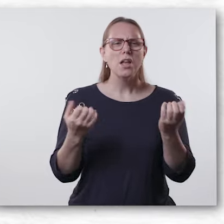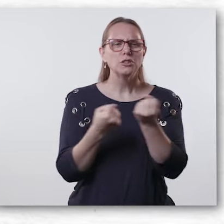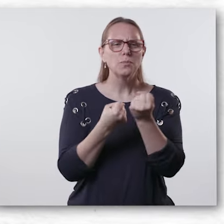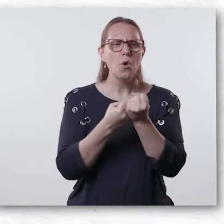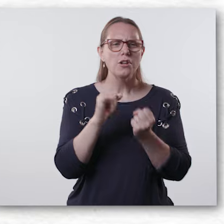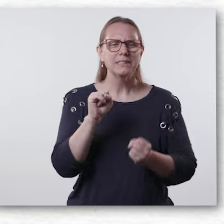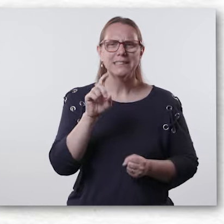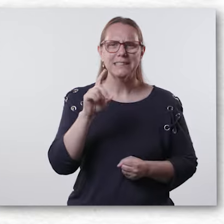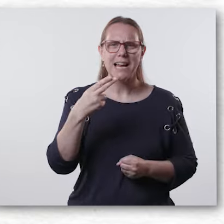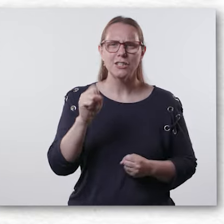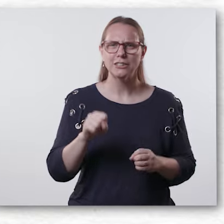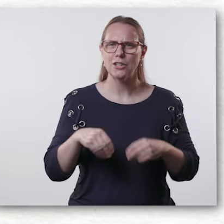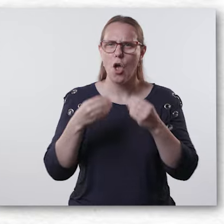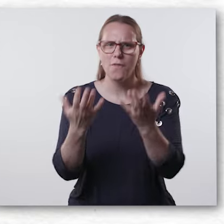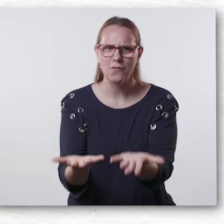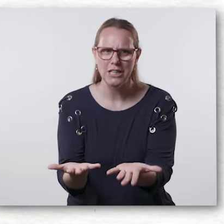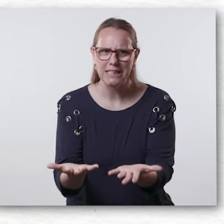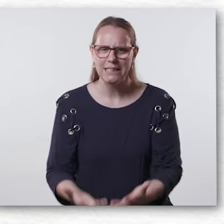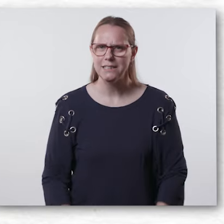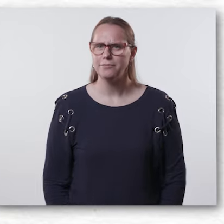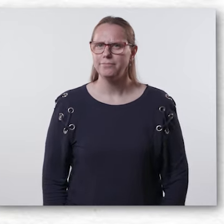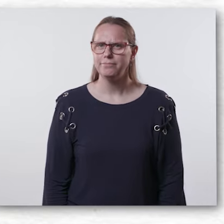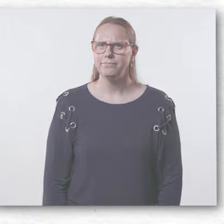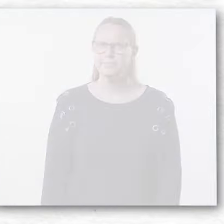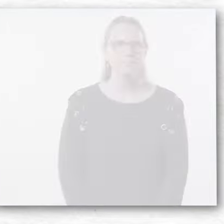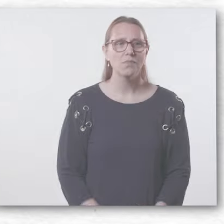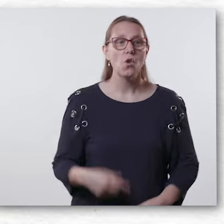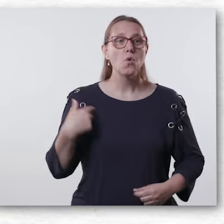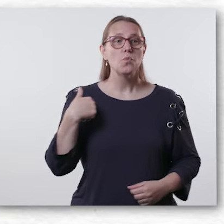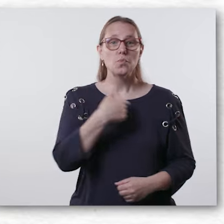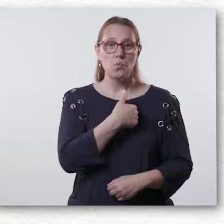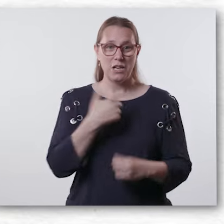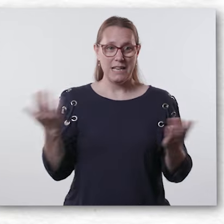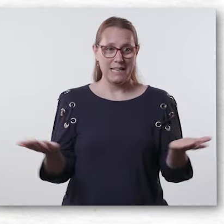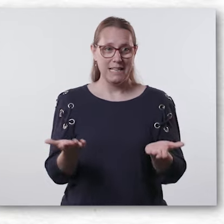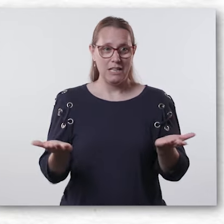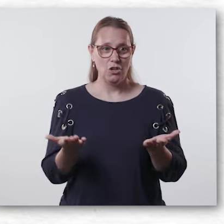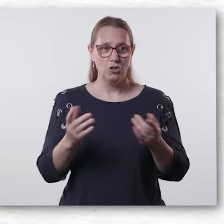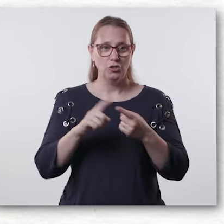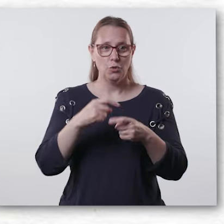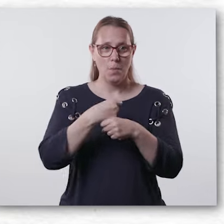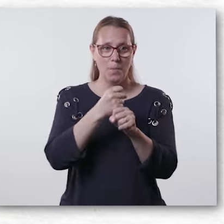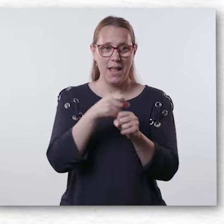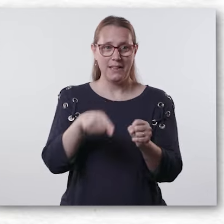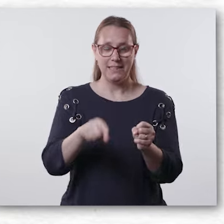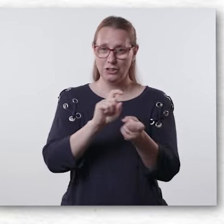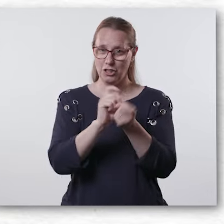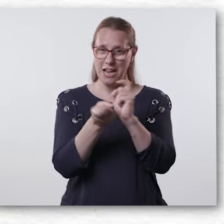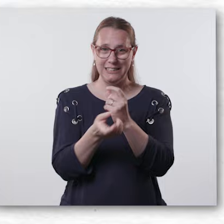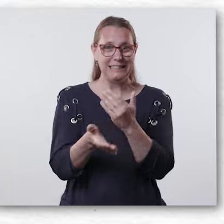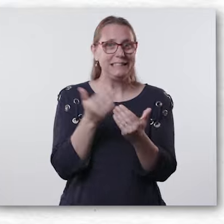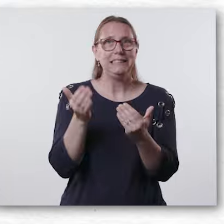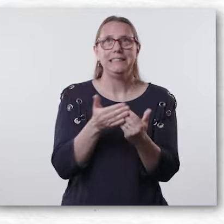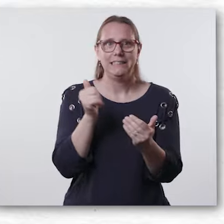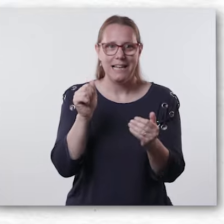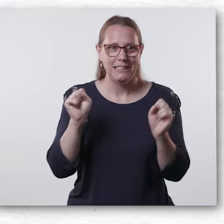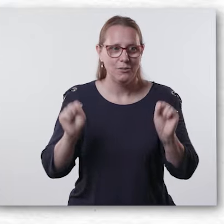What support is DHS offering? We're here to make this change as easy as possible.